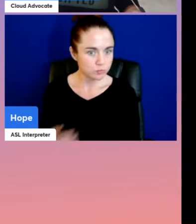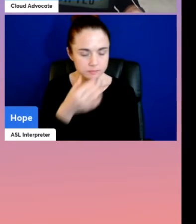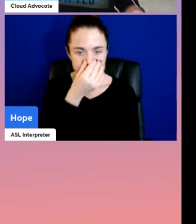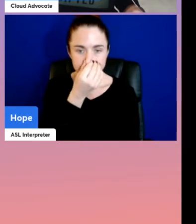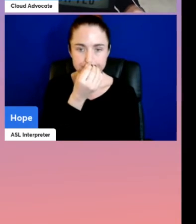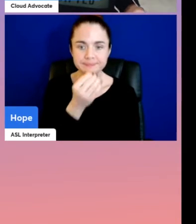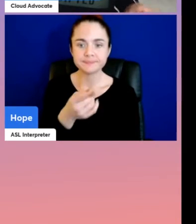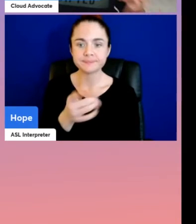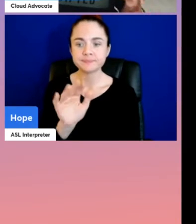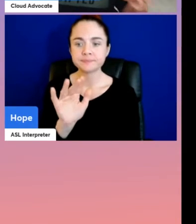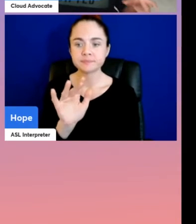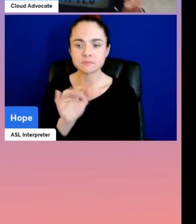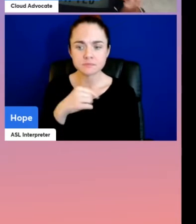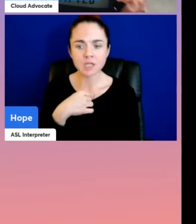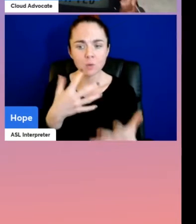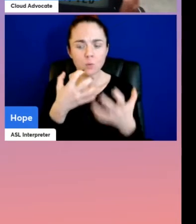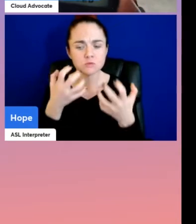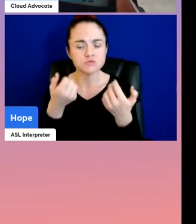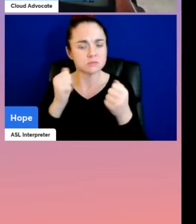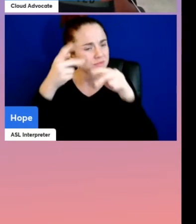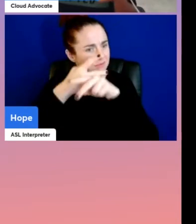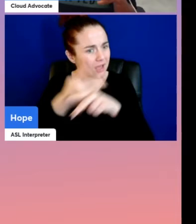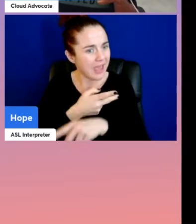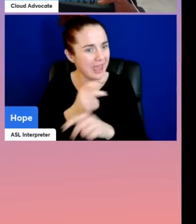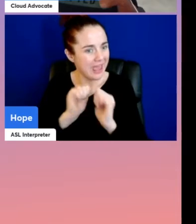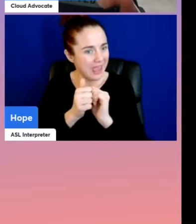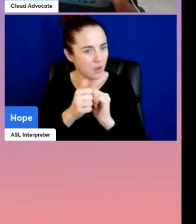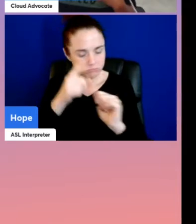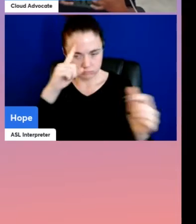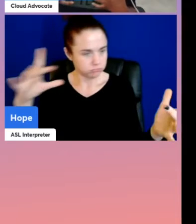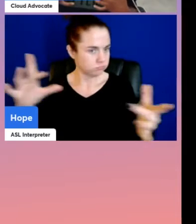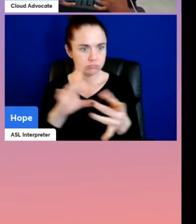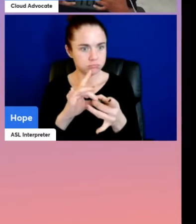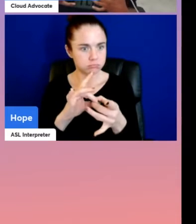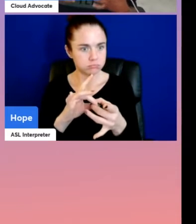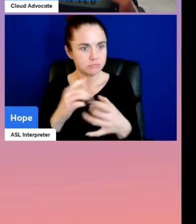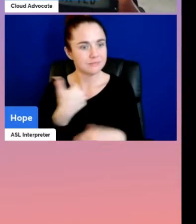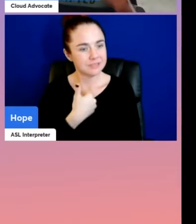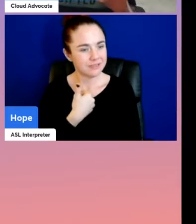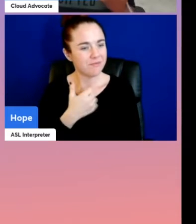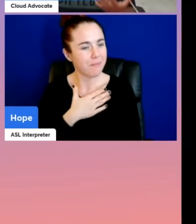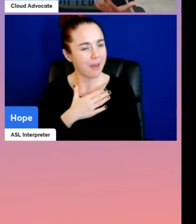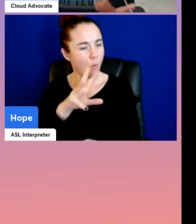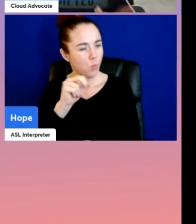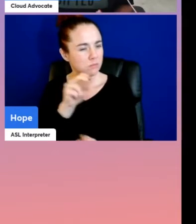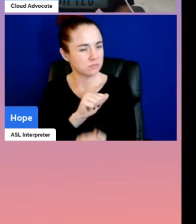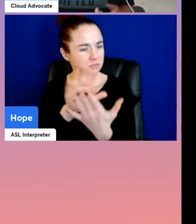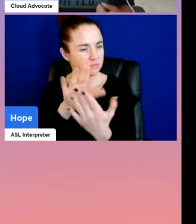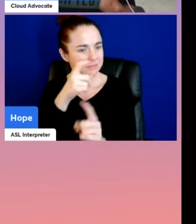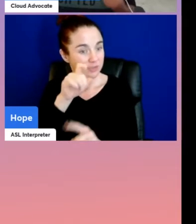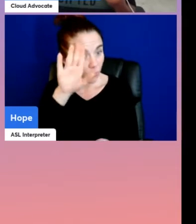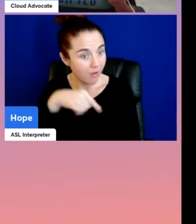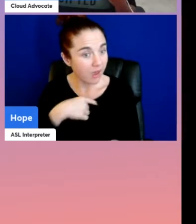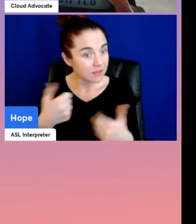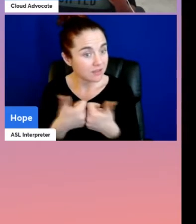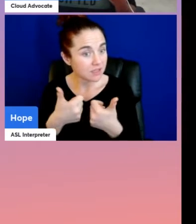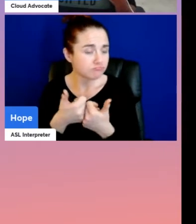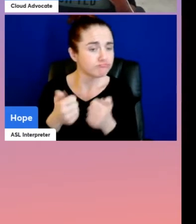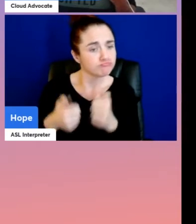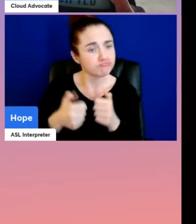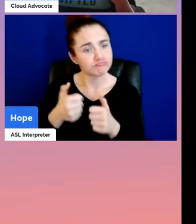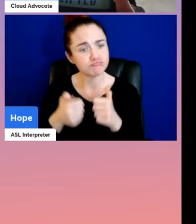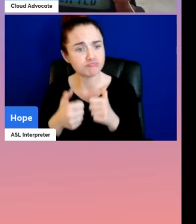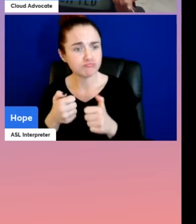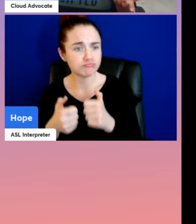things. And I want to figure out how to close that knowledge gap my own way. I am a gamer